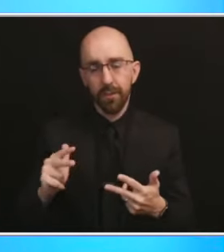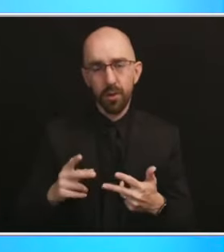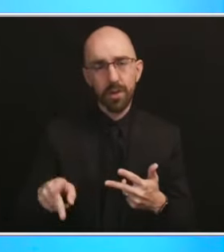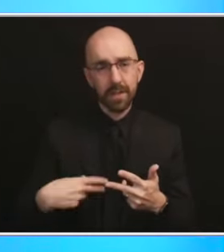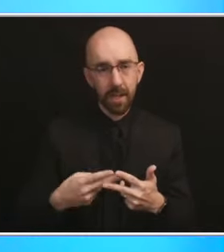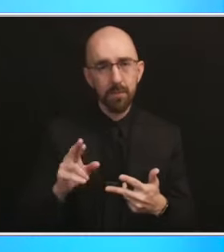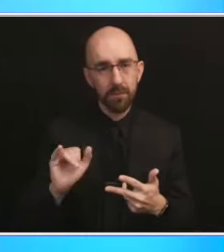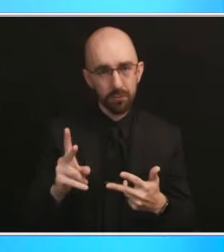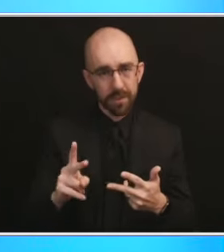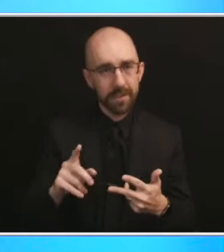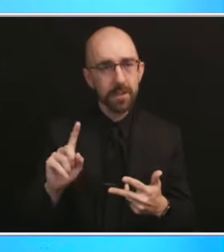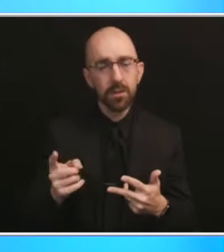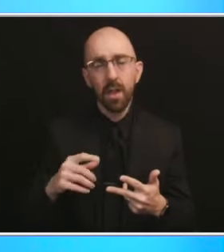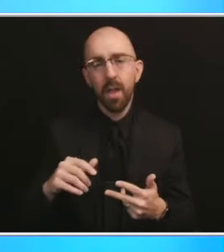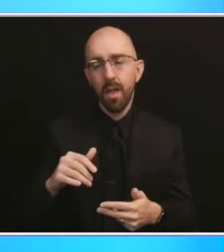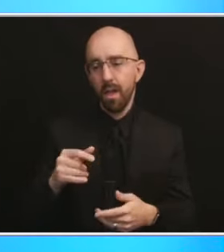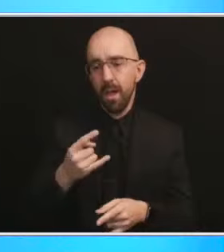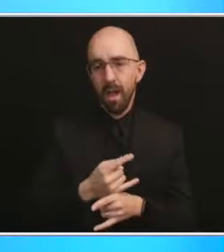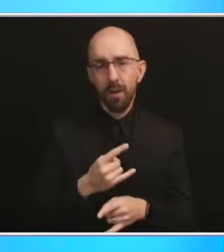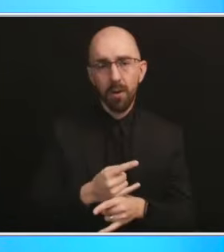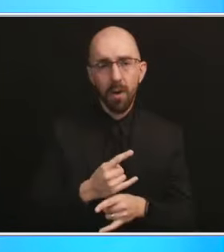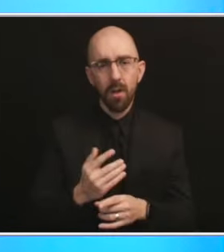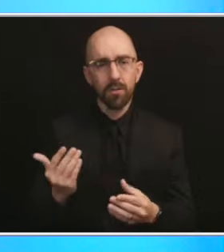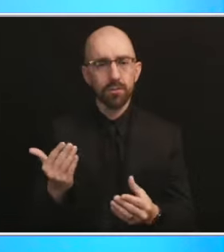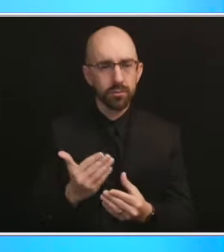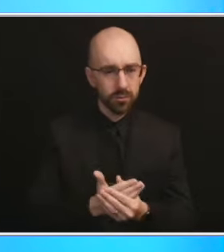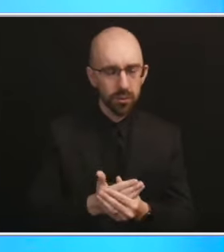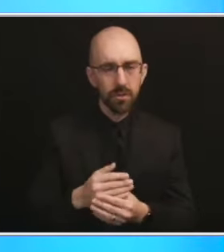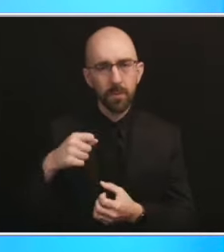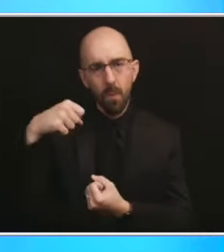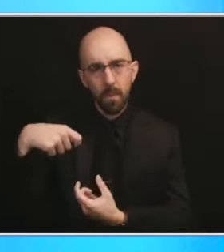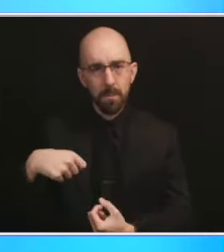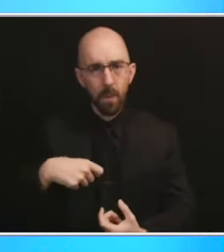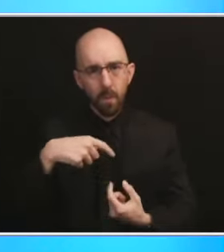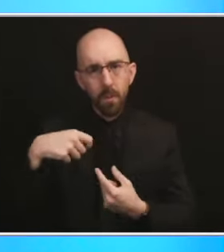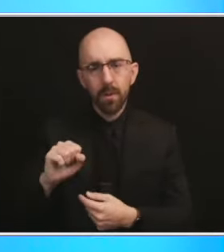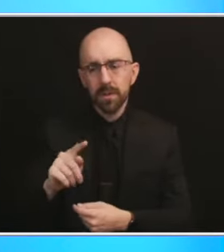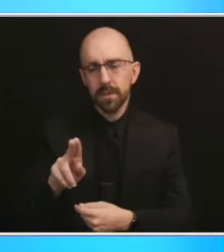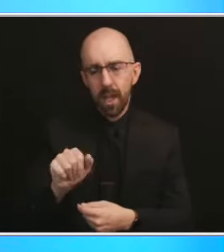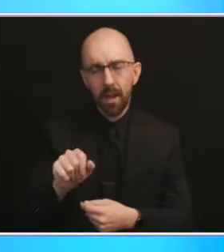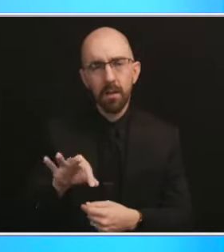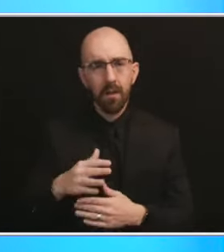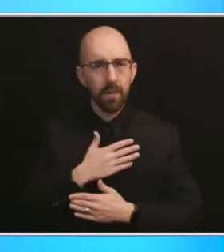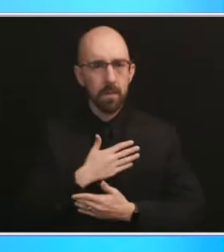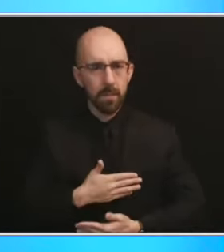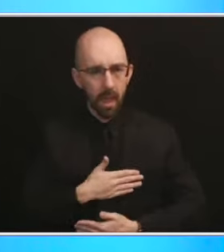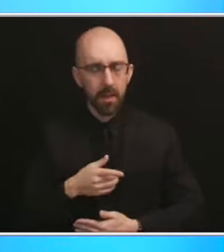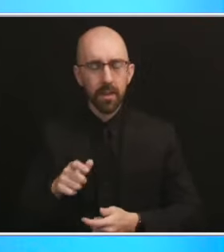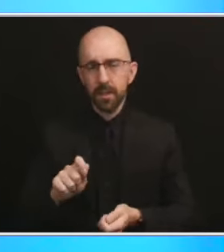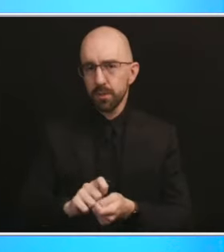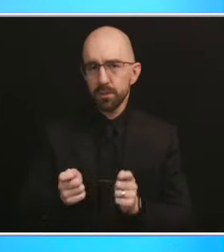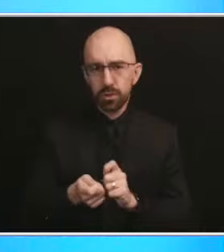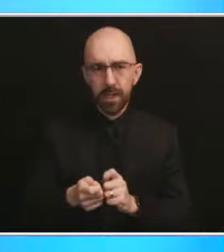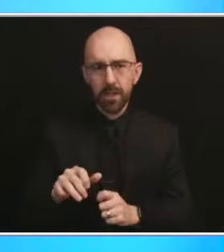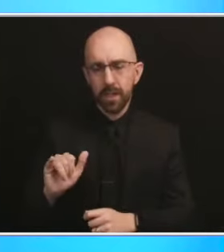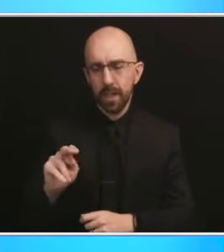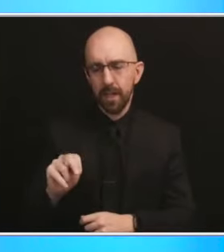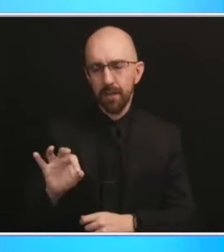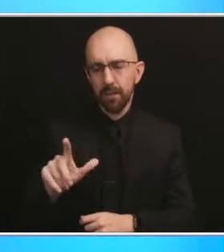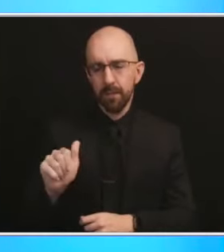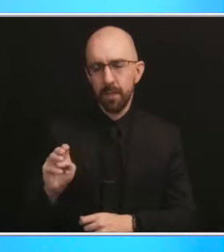that alcohol disturbs the hormone status of the body. It changes inflammation in the body.